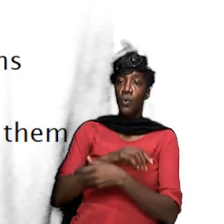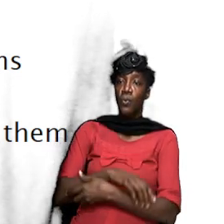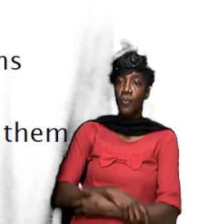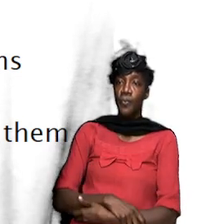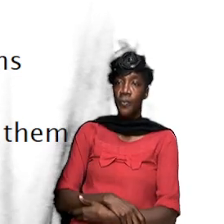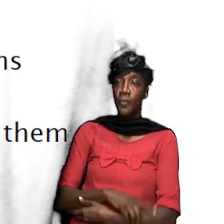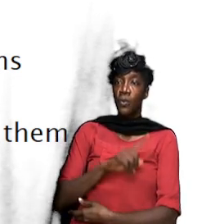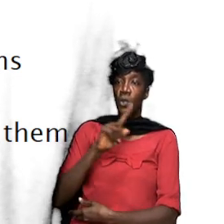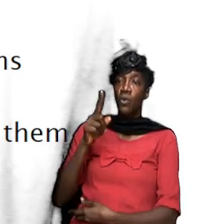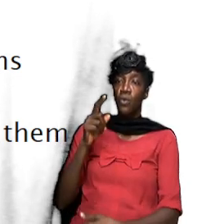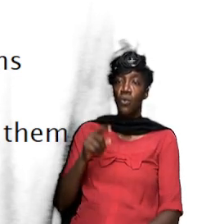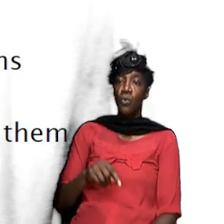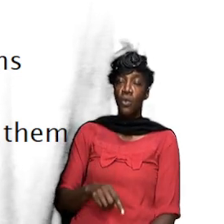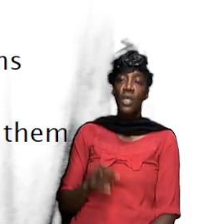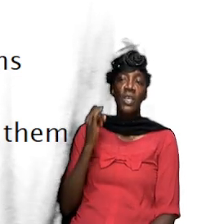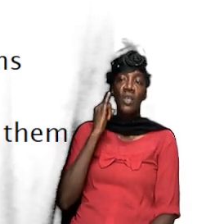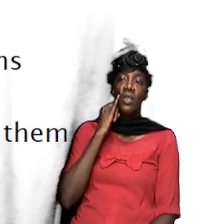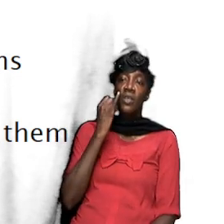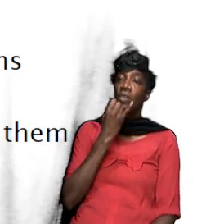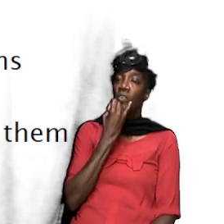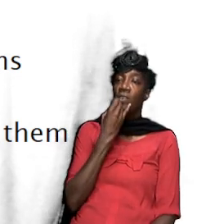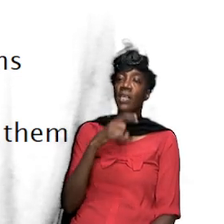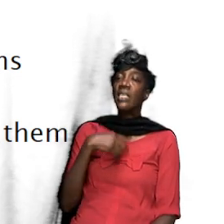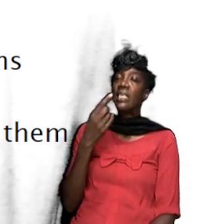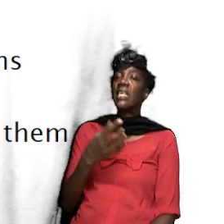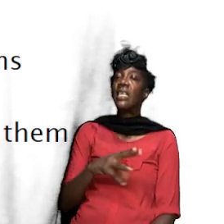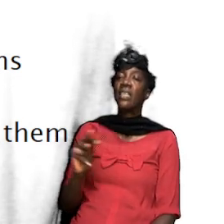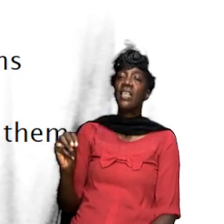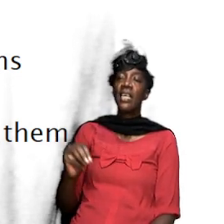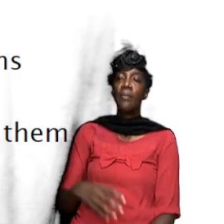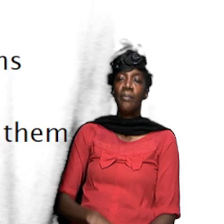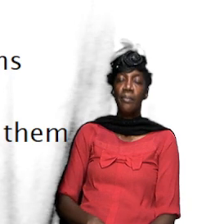to the Israelites and say to them,